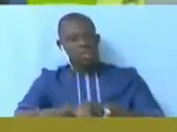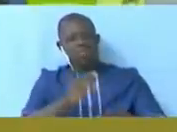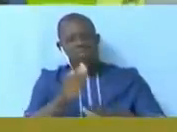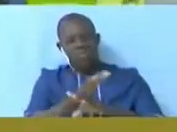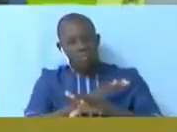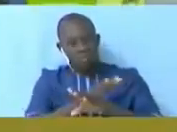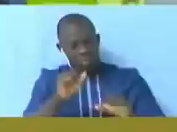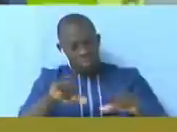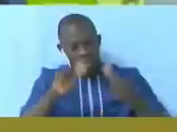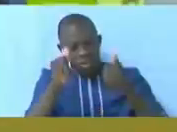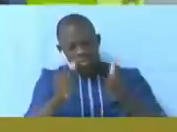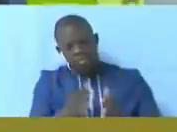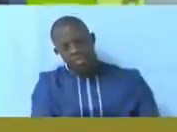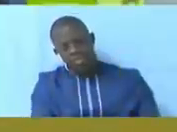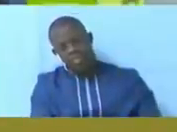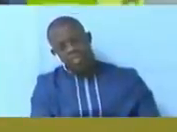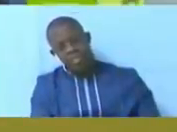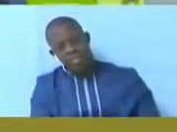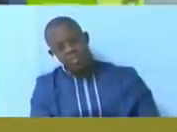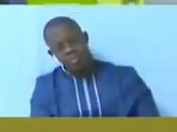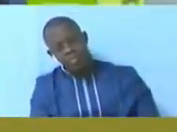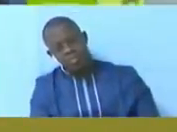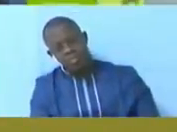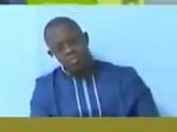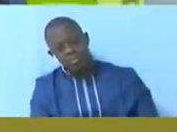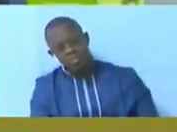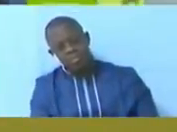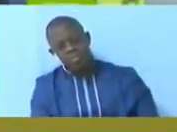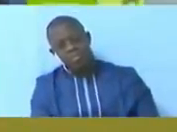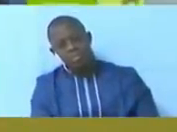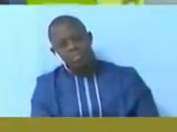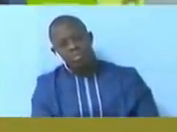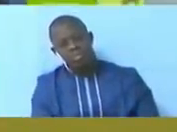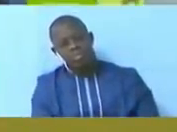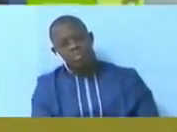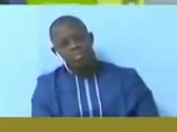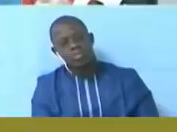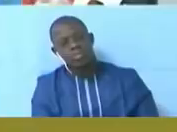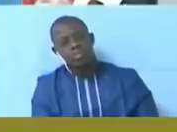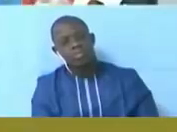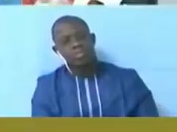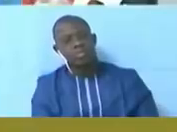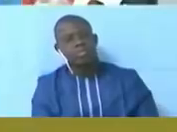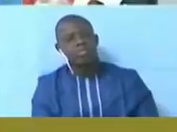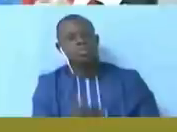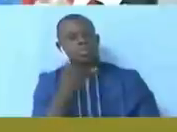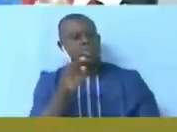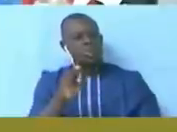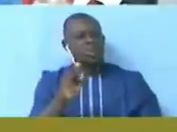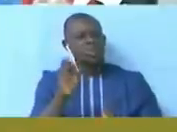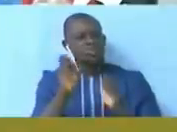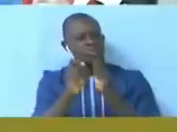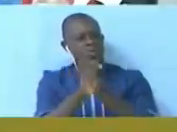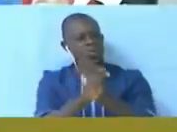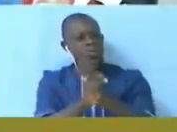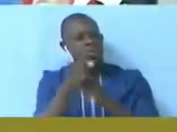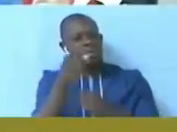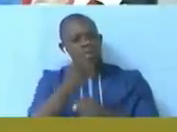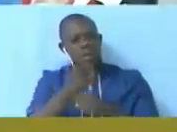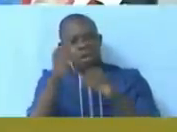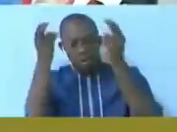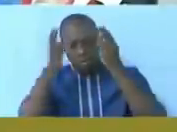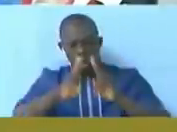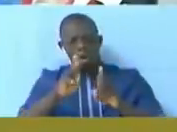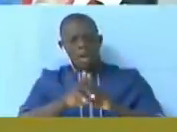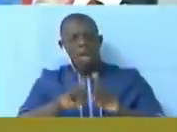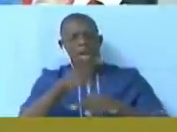nying menketa wo mofa kito nying janabe datila aiwatita. And what was the essence of that particular amendment? So I'm gonna kumata